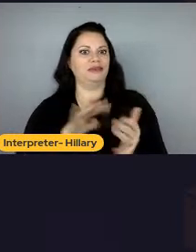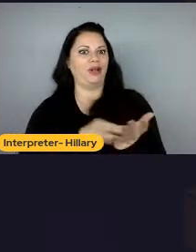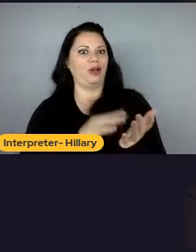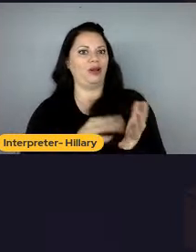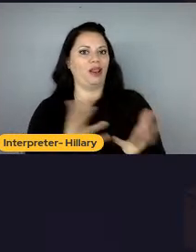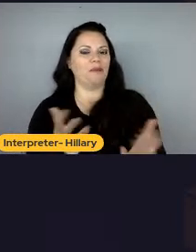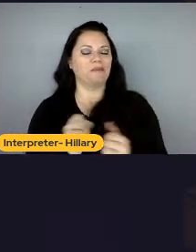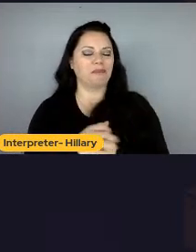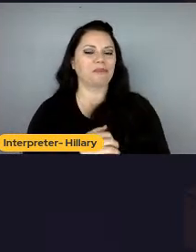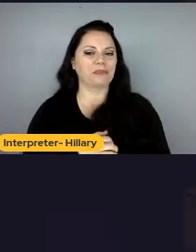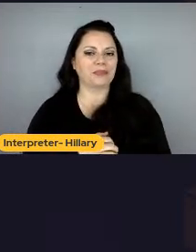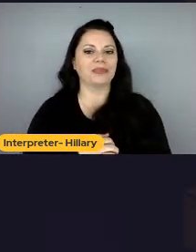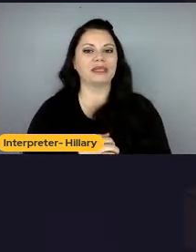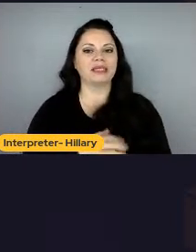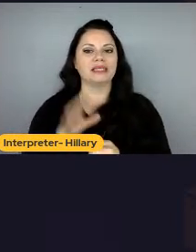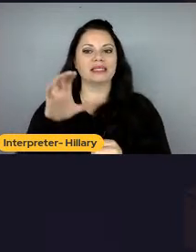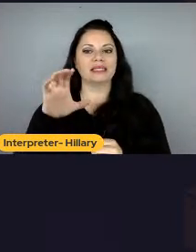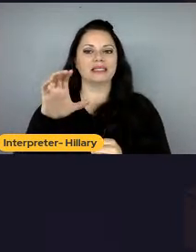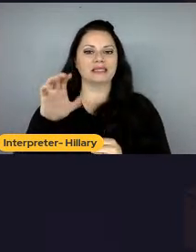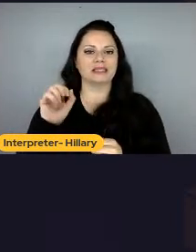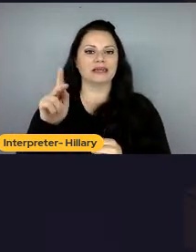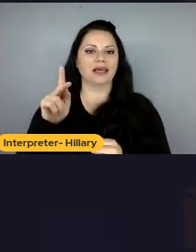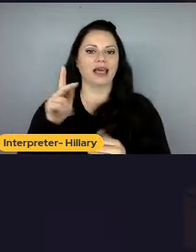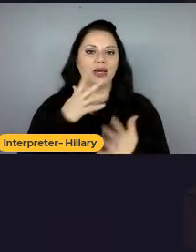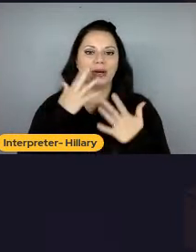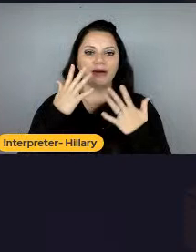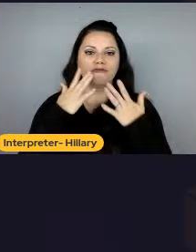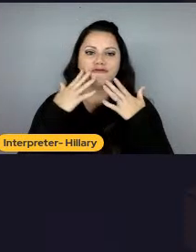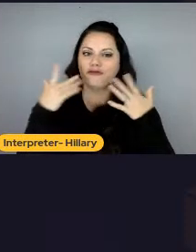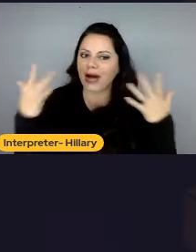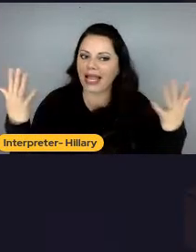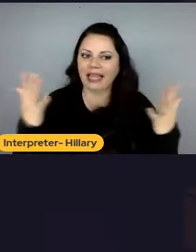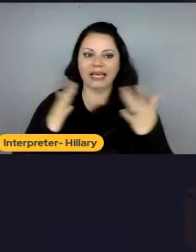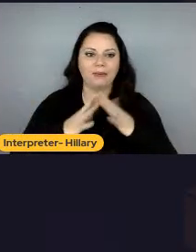As I mentioned, CDK community is very friendly to